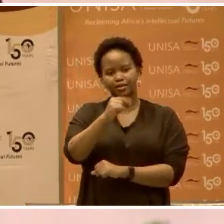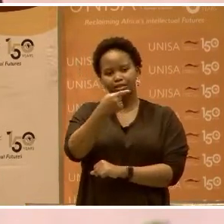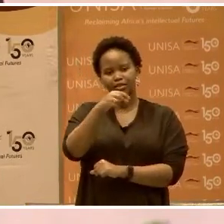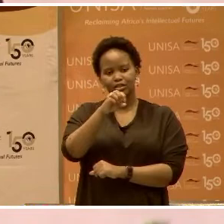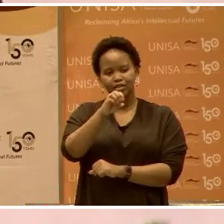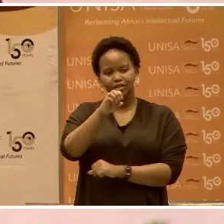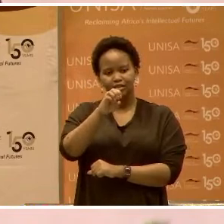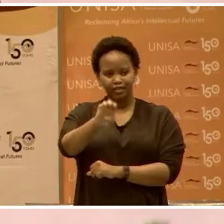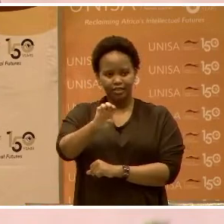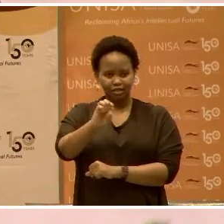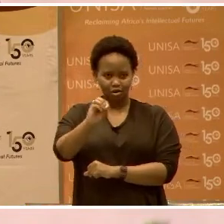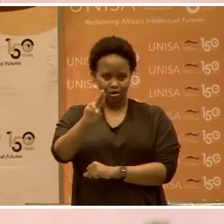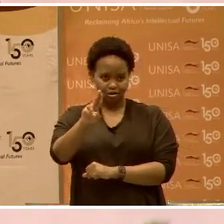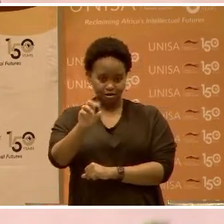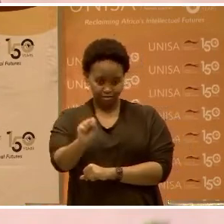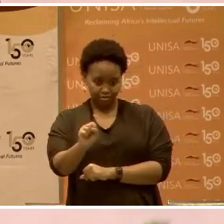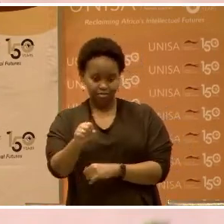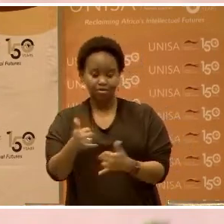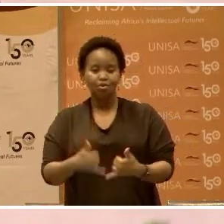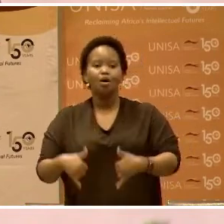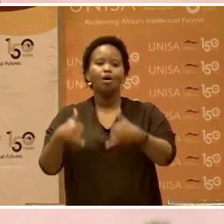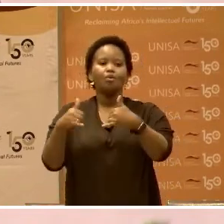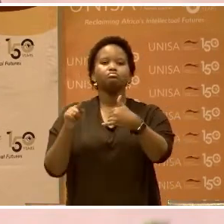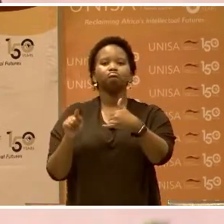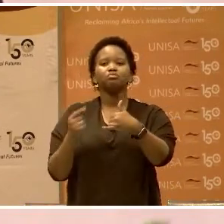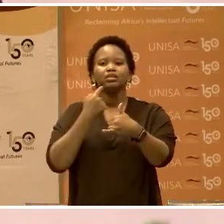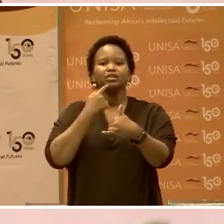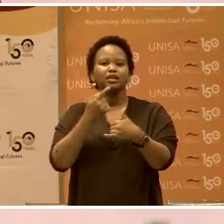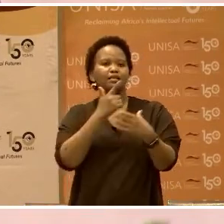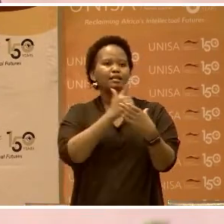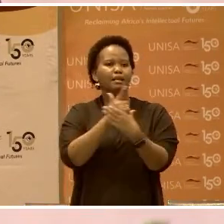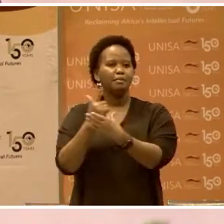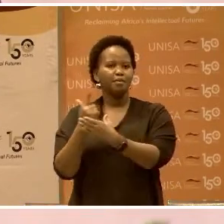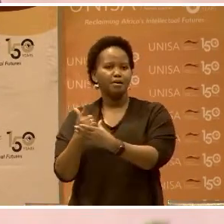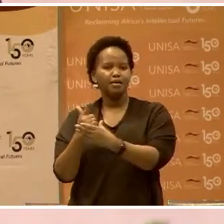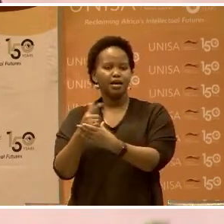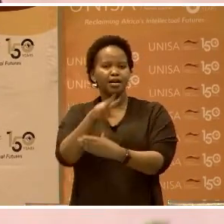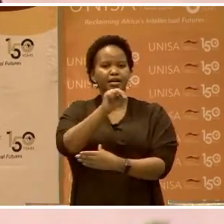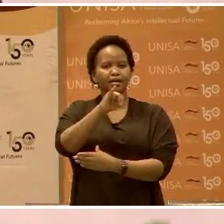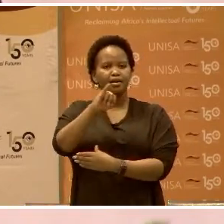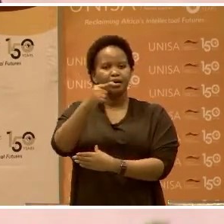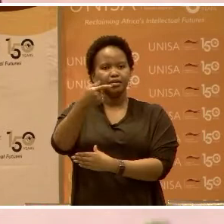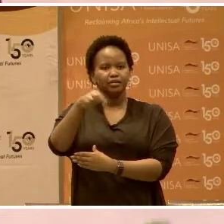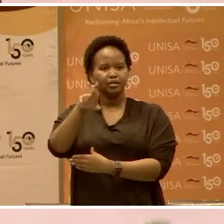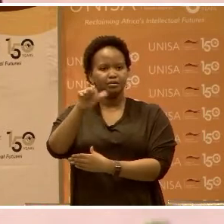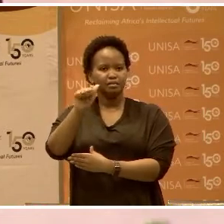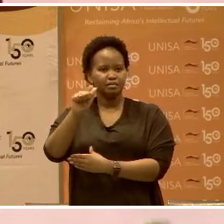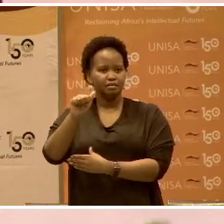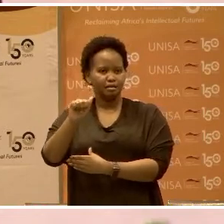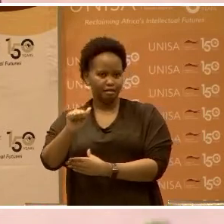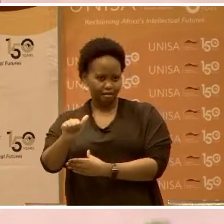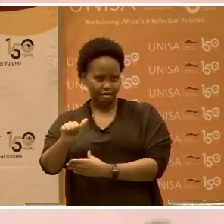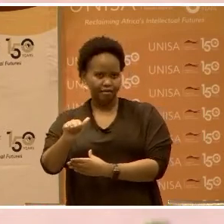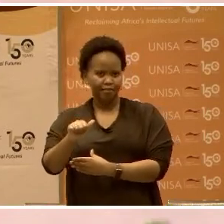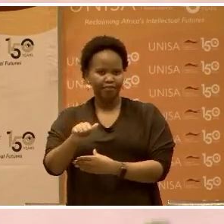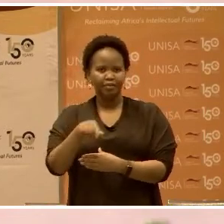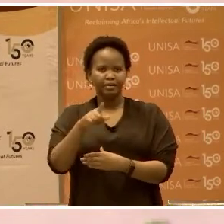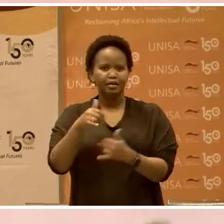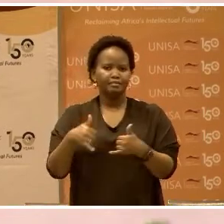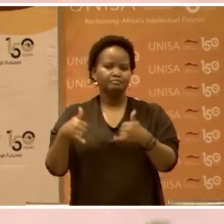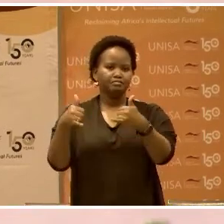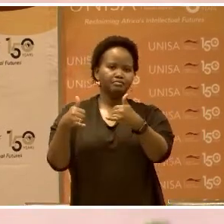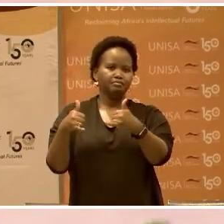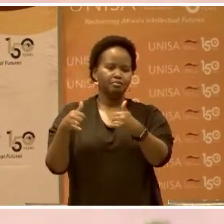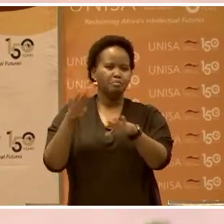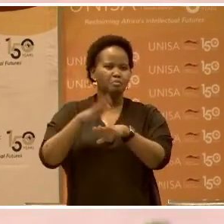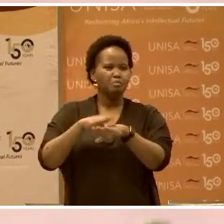Award for the most published librarian in Nigeria in 2015, 2017, and